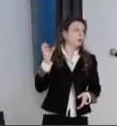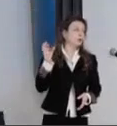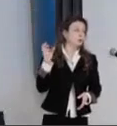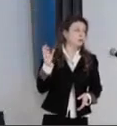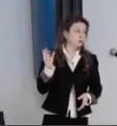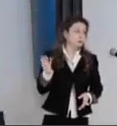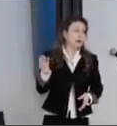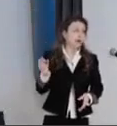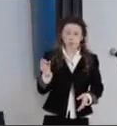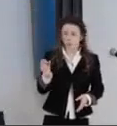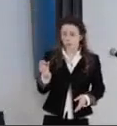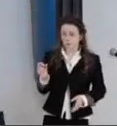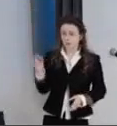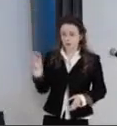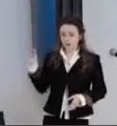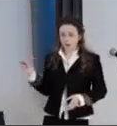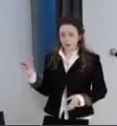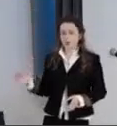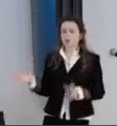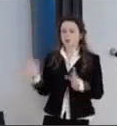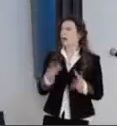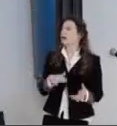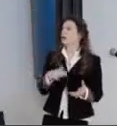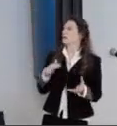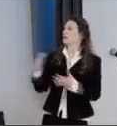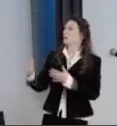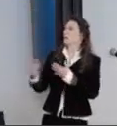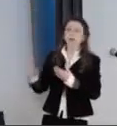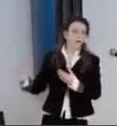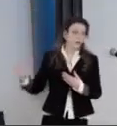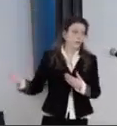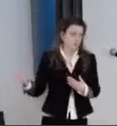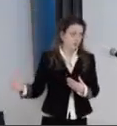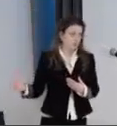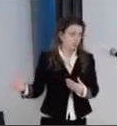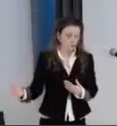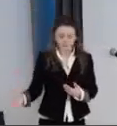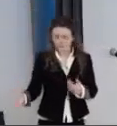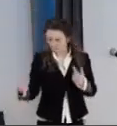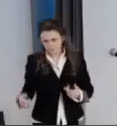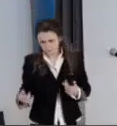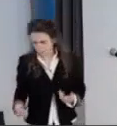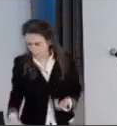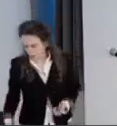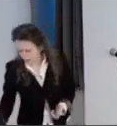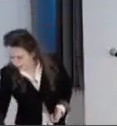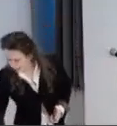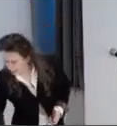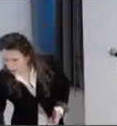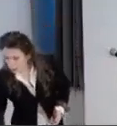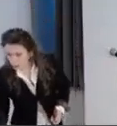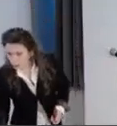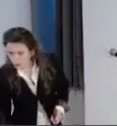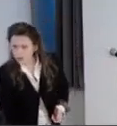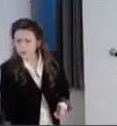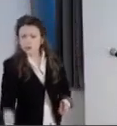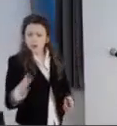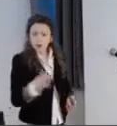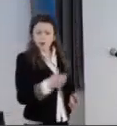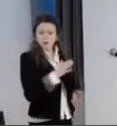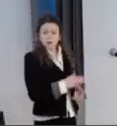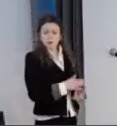made of real, that is natural, pheasant claws, rather than items that simply look like pheasant claws. Why?